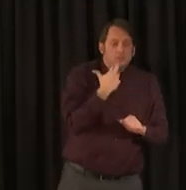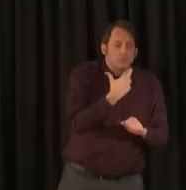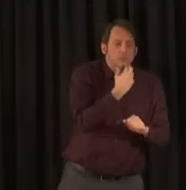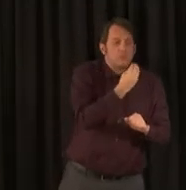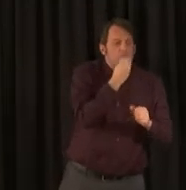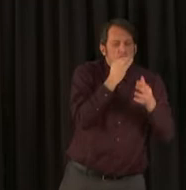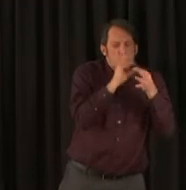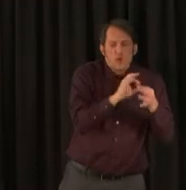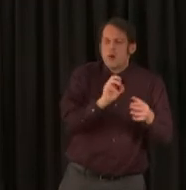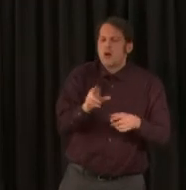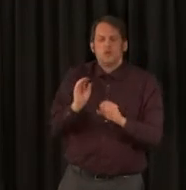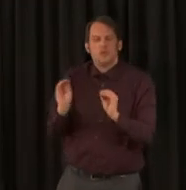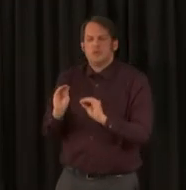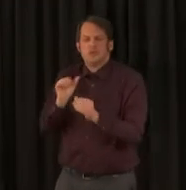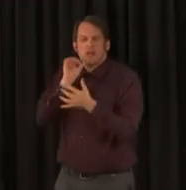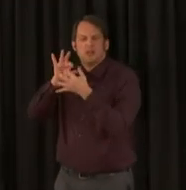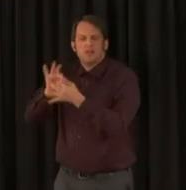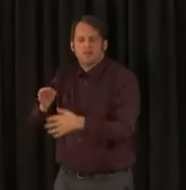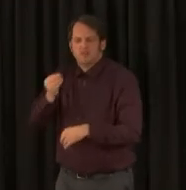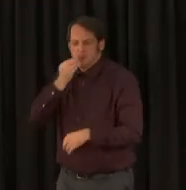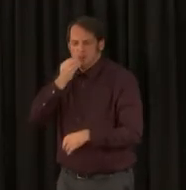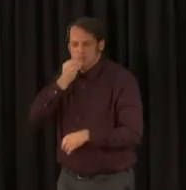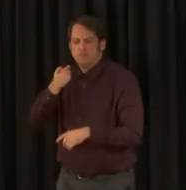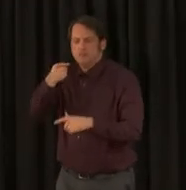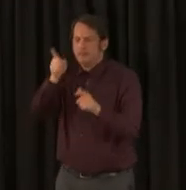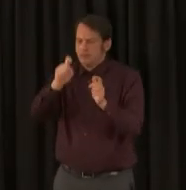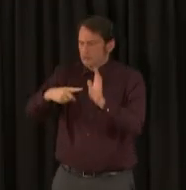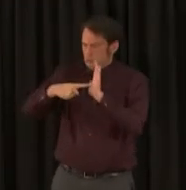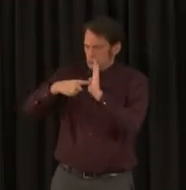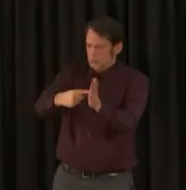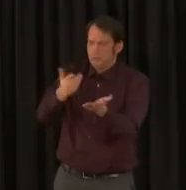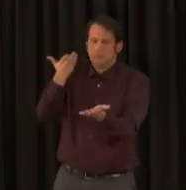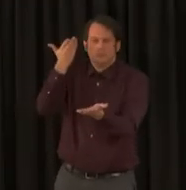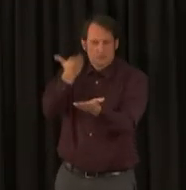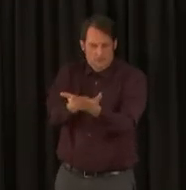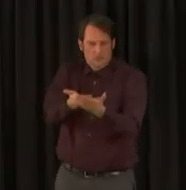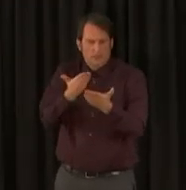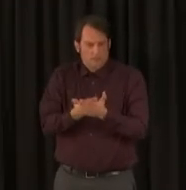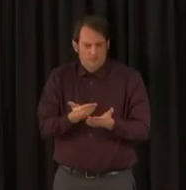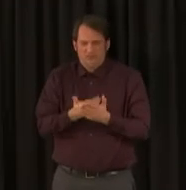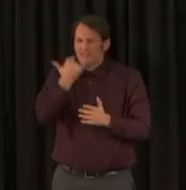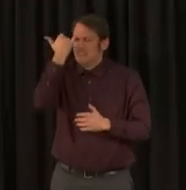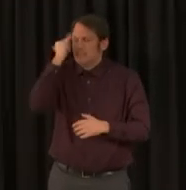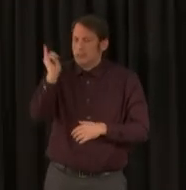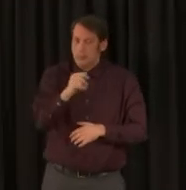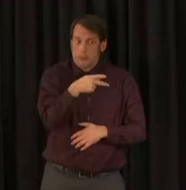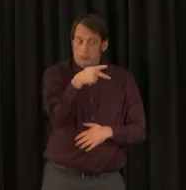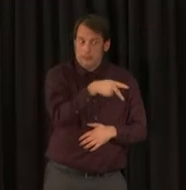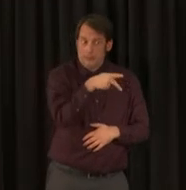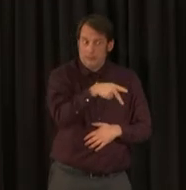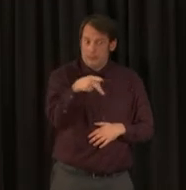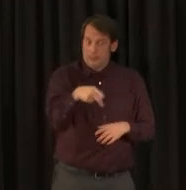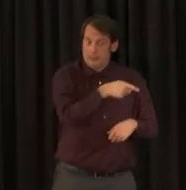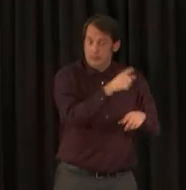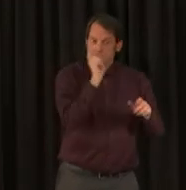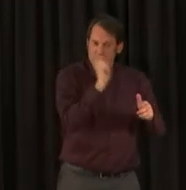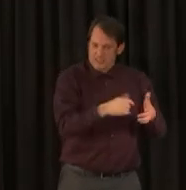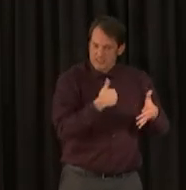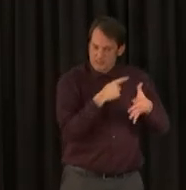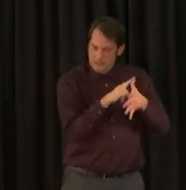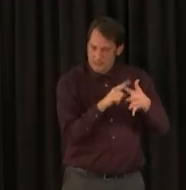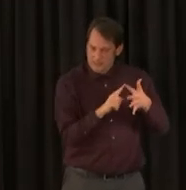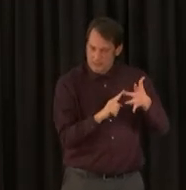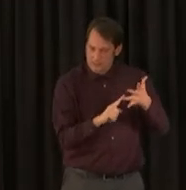must be able to demonstrate, like your PPP loan, that there was a decline in revenue from the period of